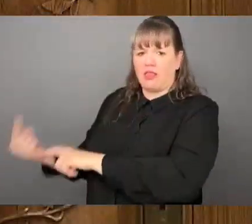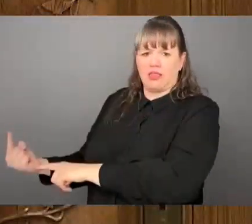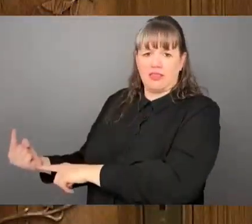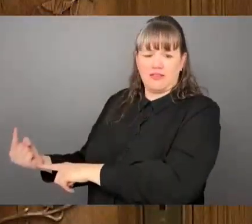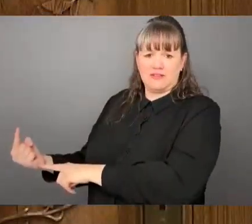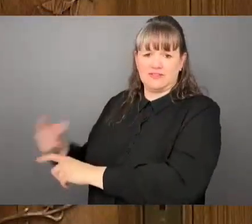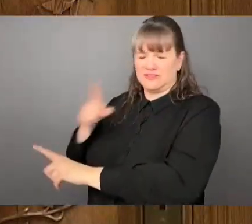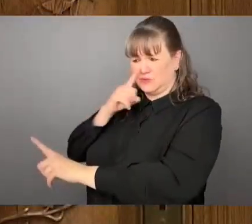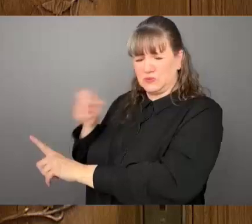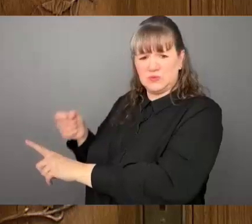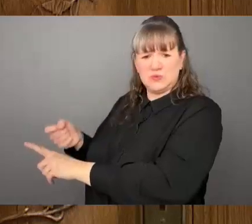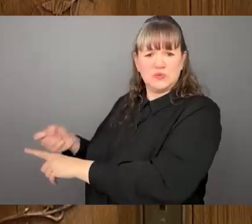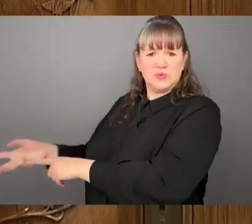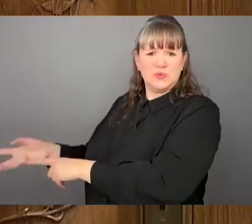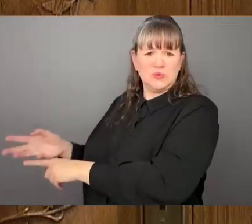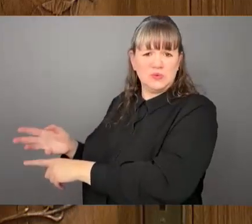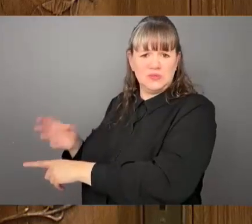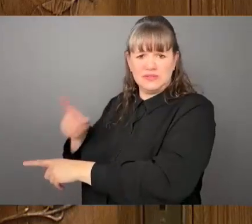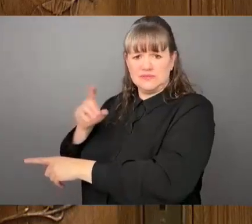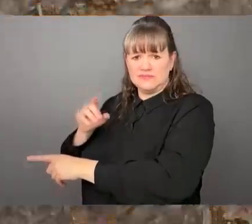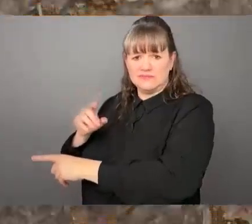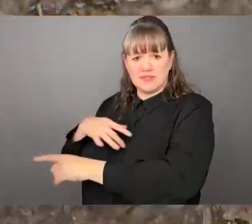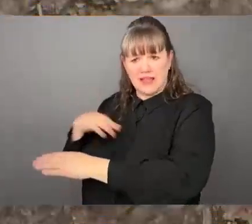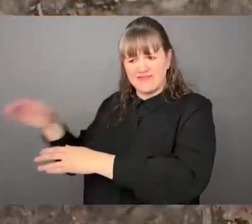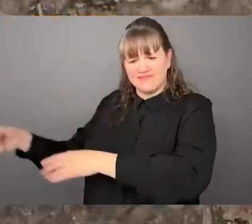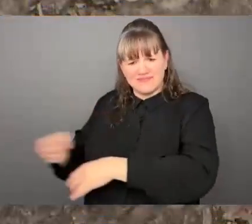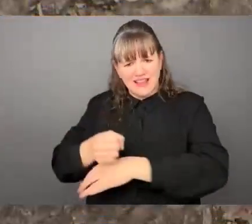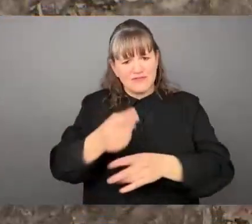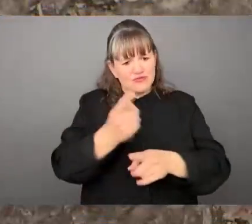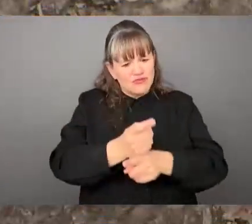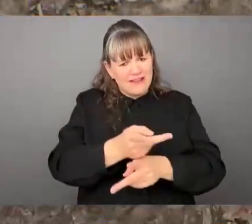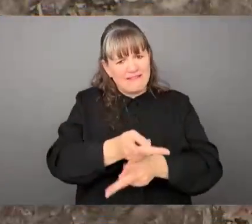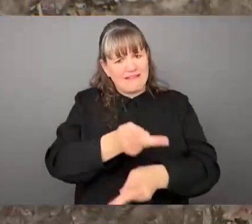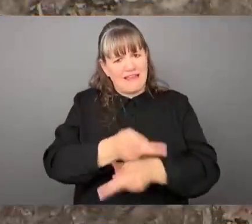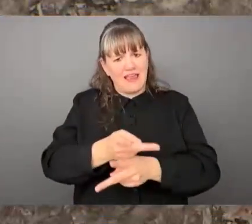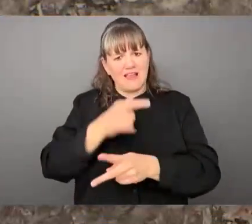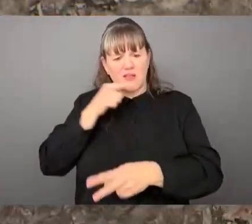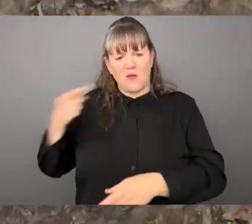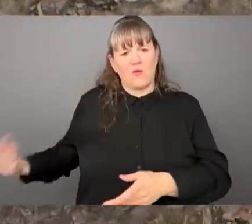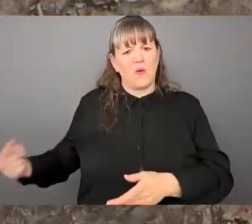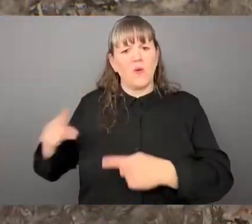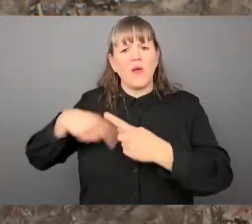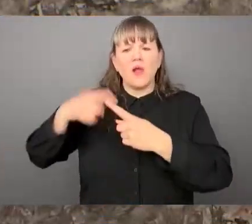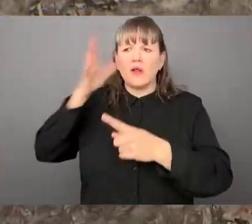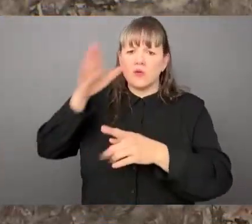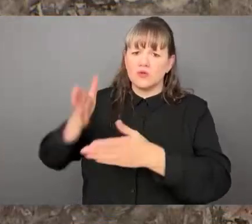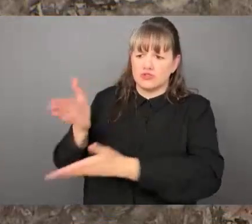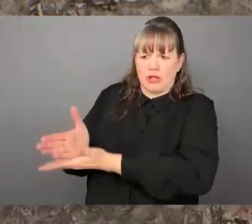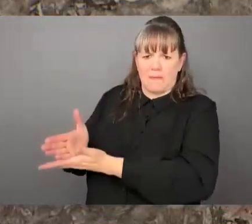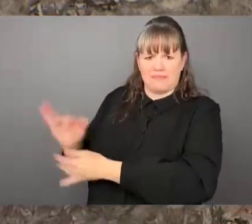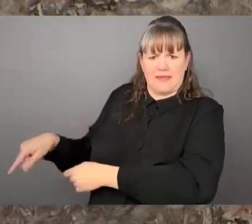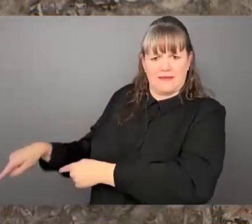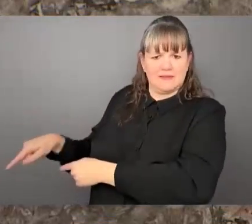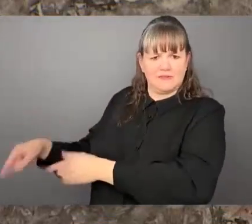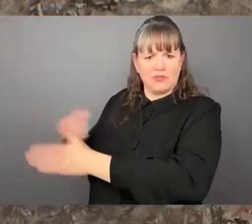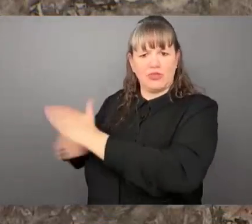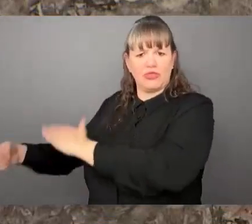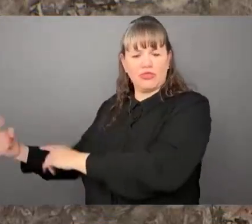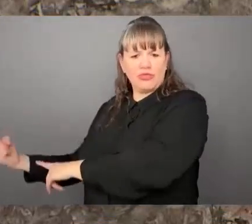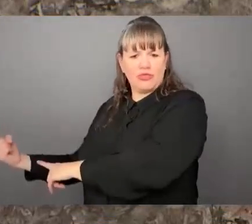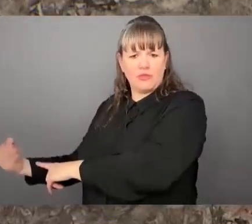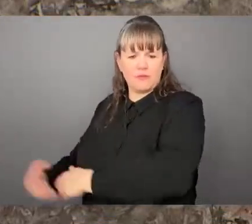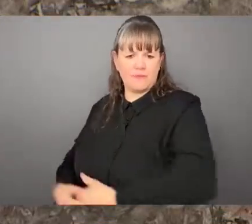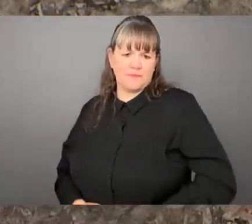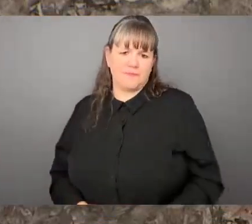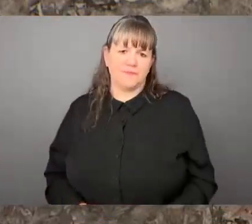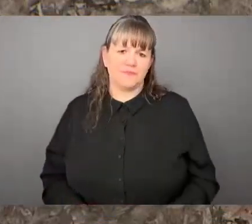Minister. Thank you, Honourable Speaker. One of the most important things I think that we are all seeing is